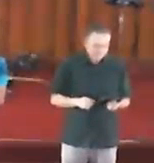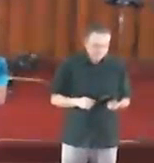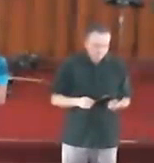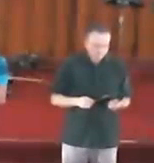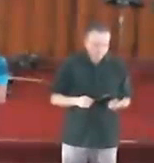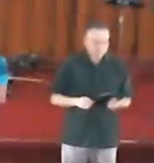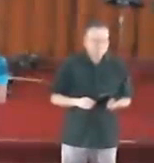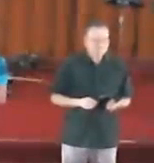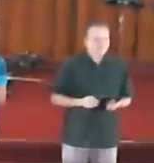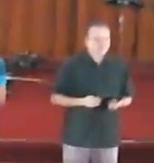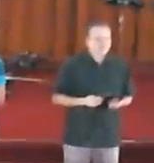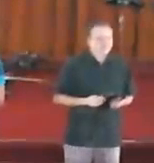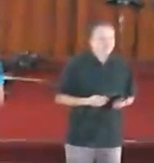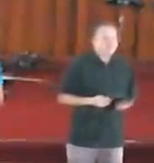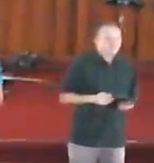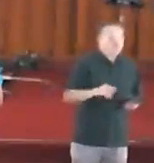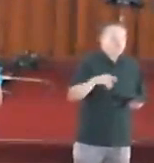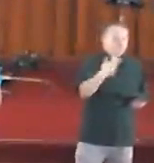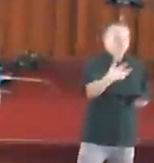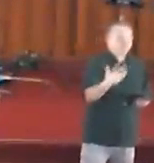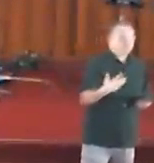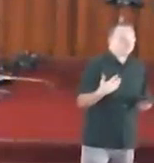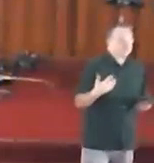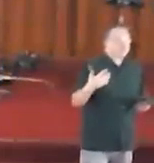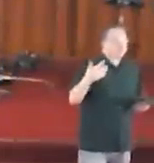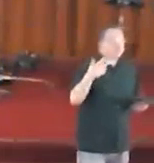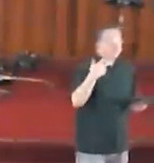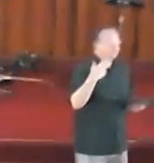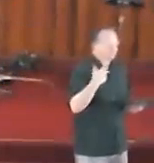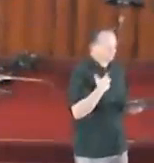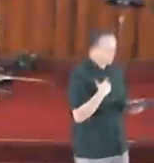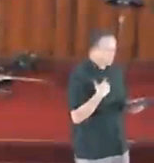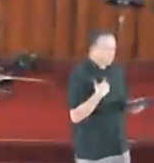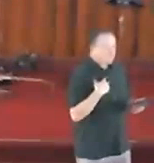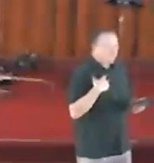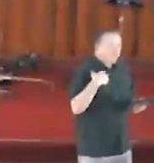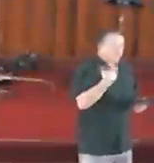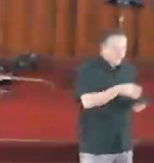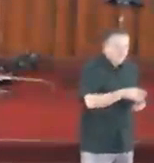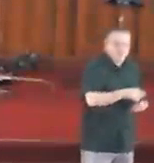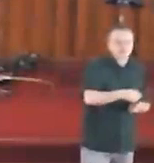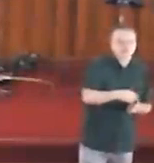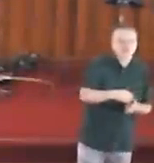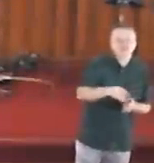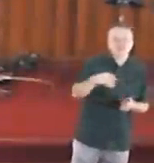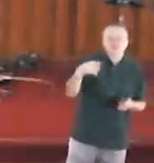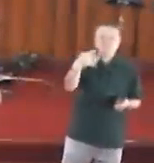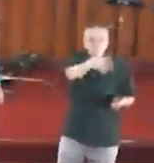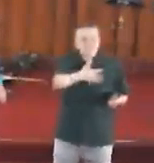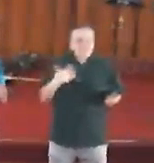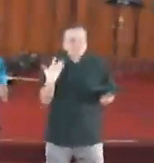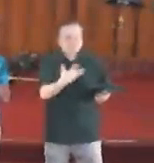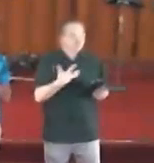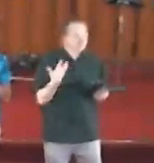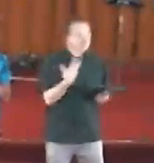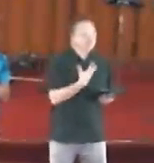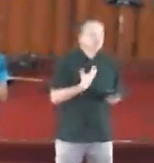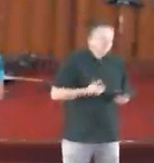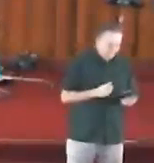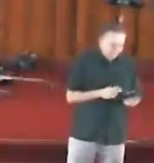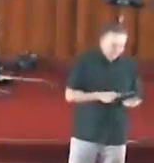that knowledge to our daily living. Y lo que hemos visto es que el Espíritu Santo obra en nosotros en dos